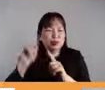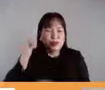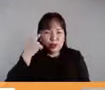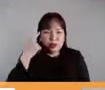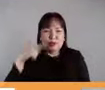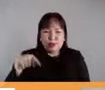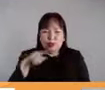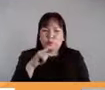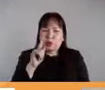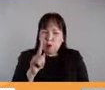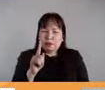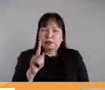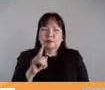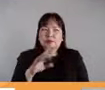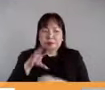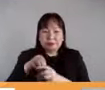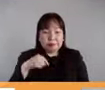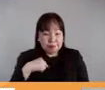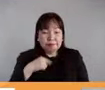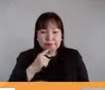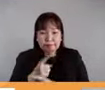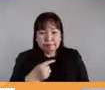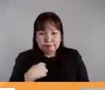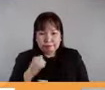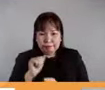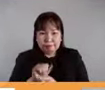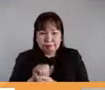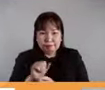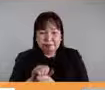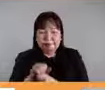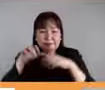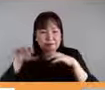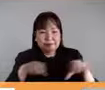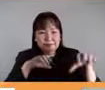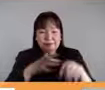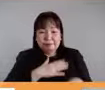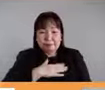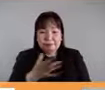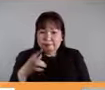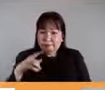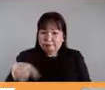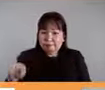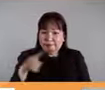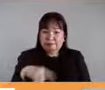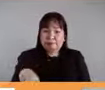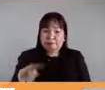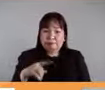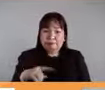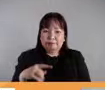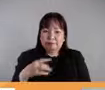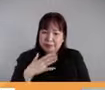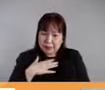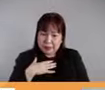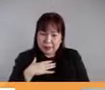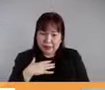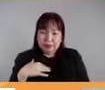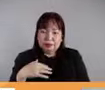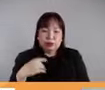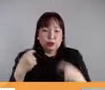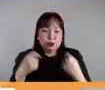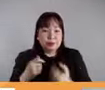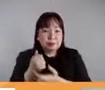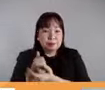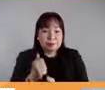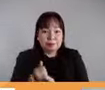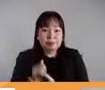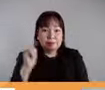isang side din where I am very active na kami kami sa side namin we are trying to help the